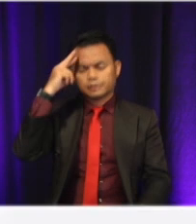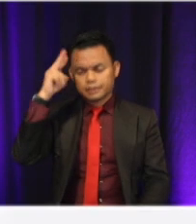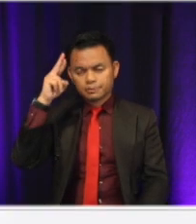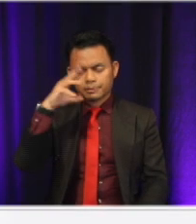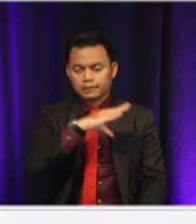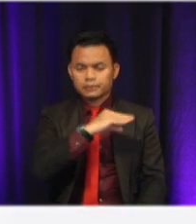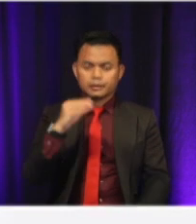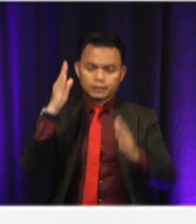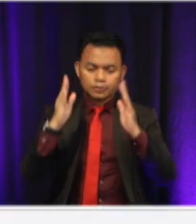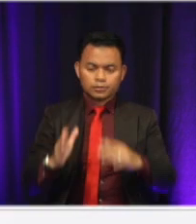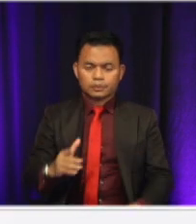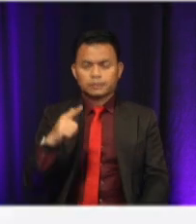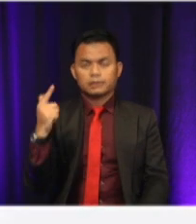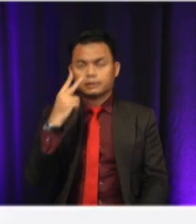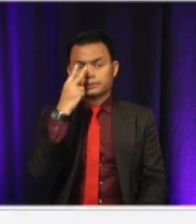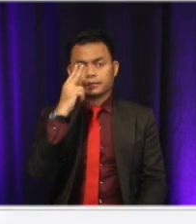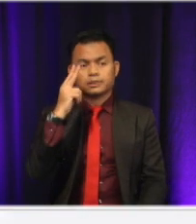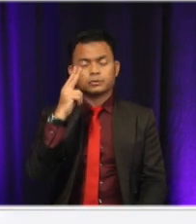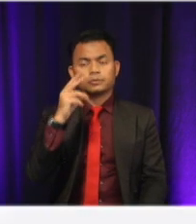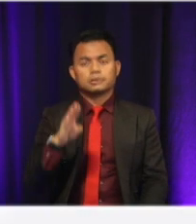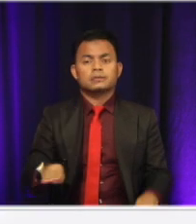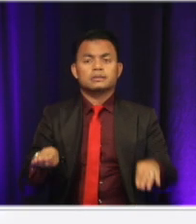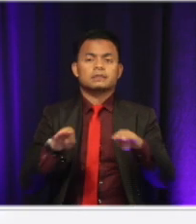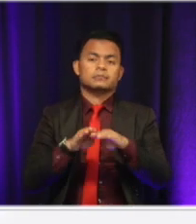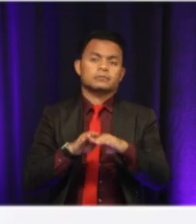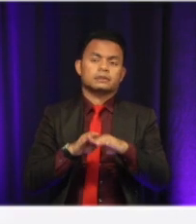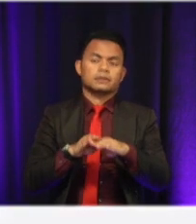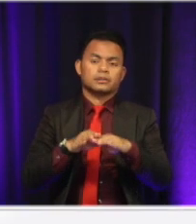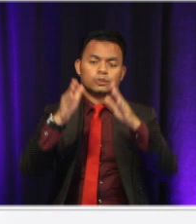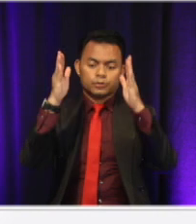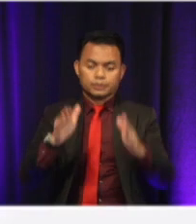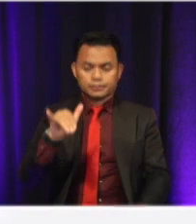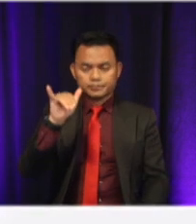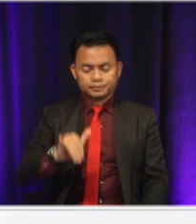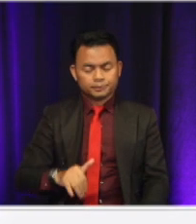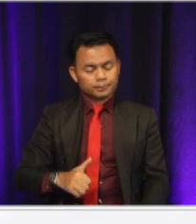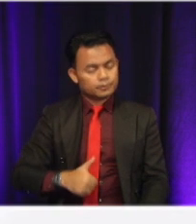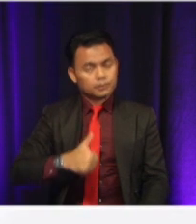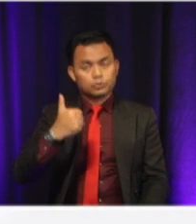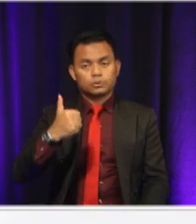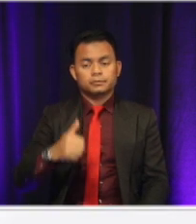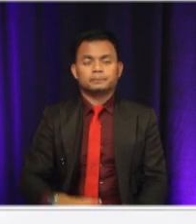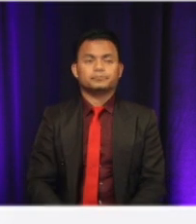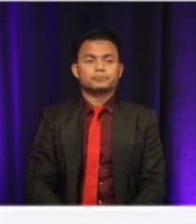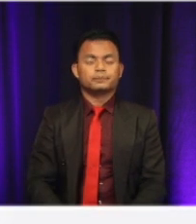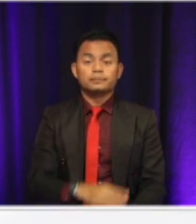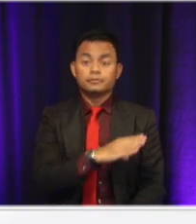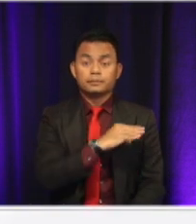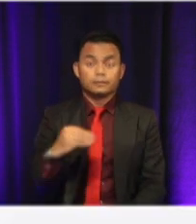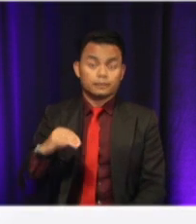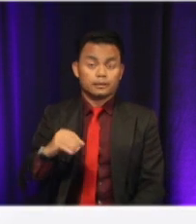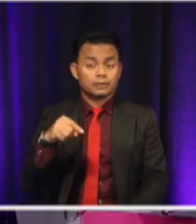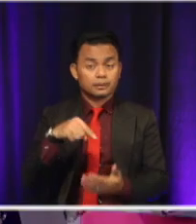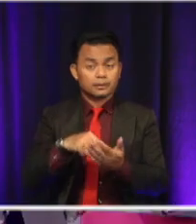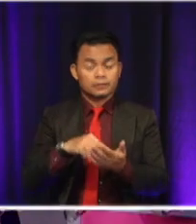at as a person of good character. And that is how I would answer my